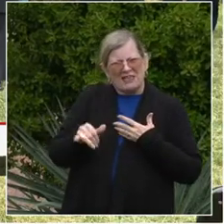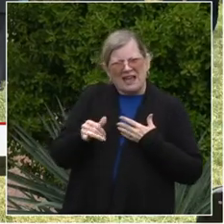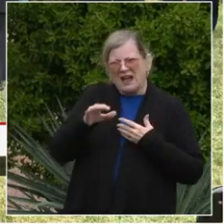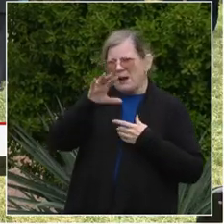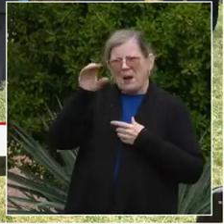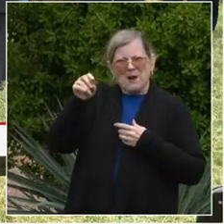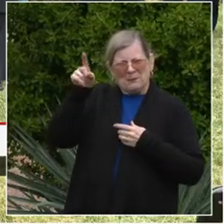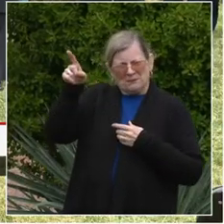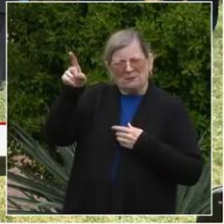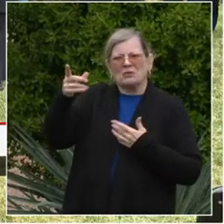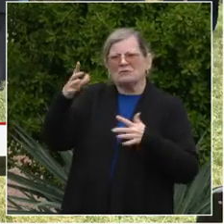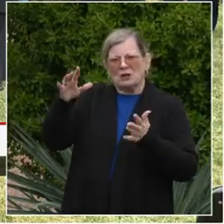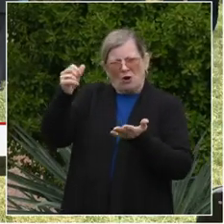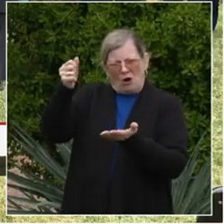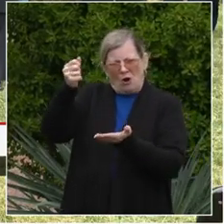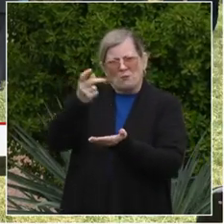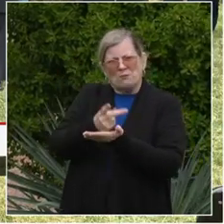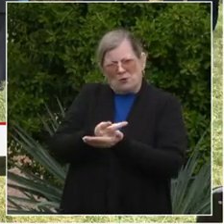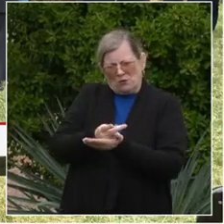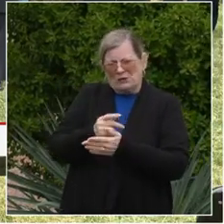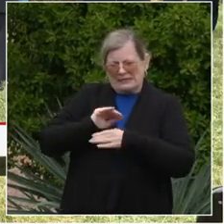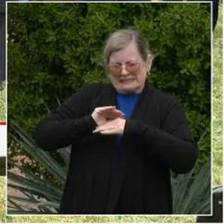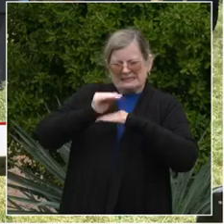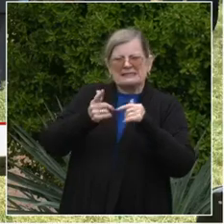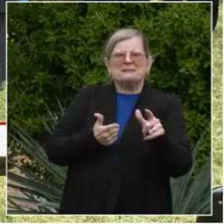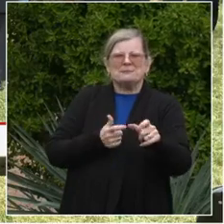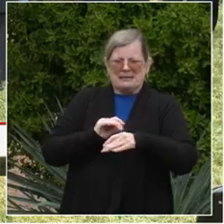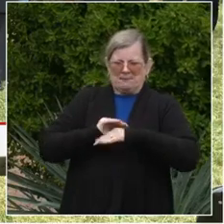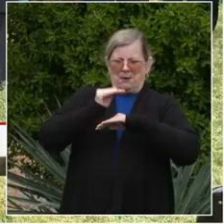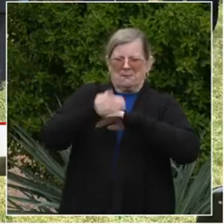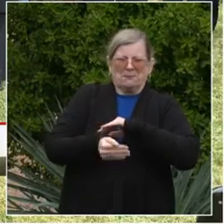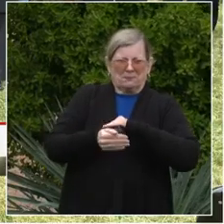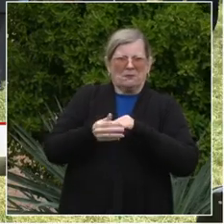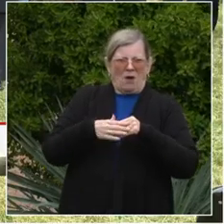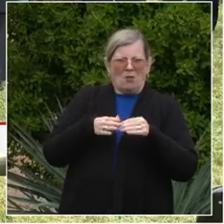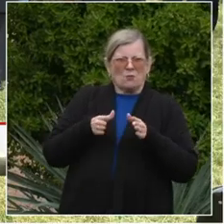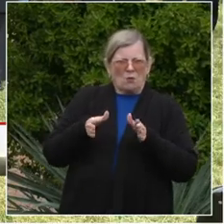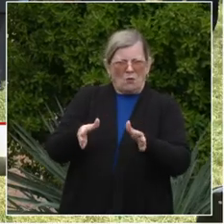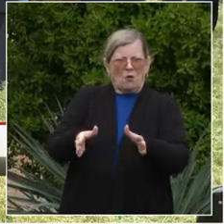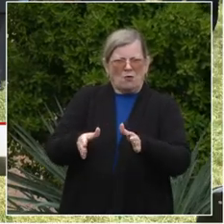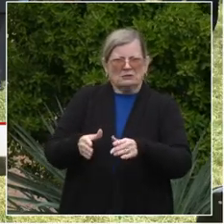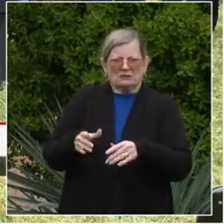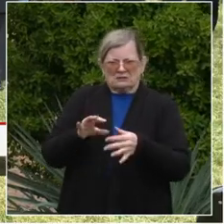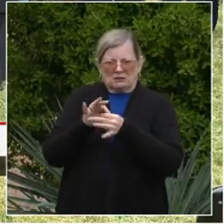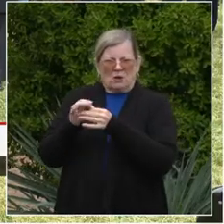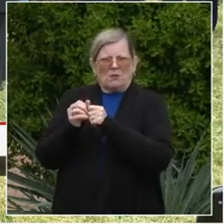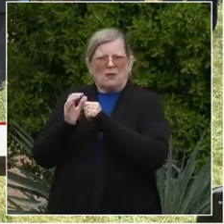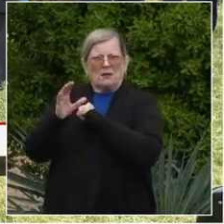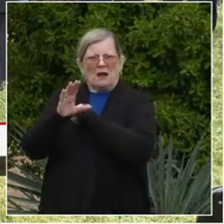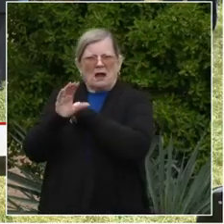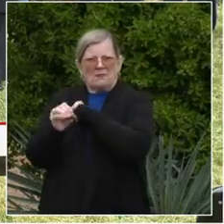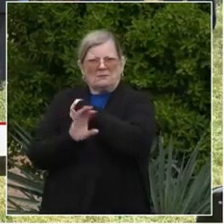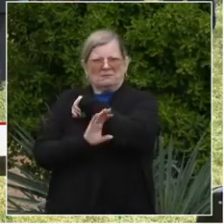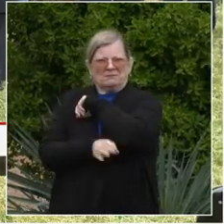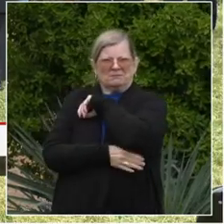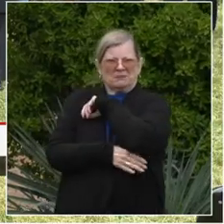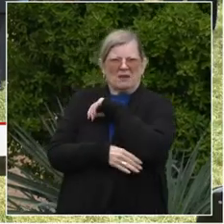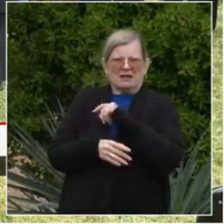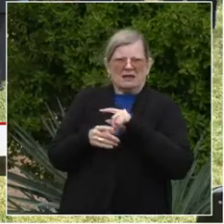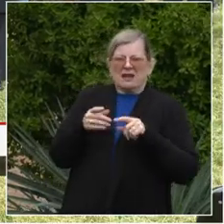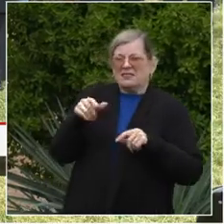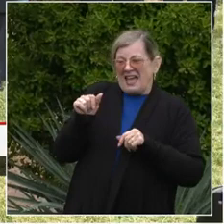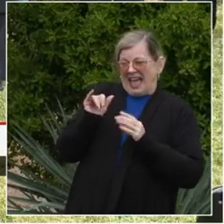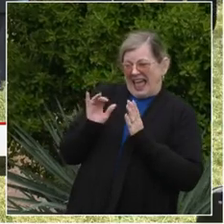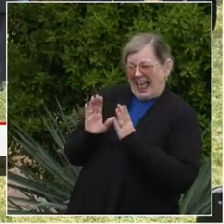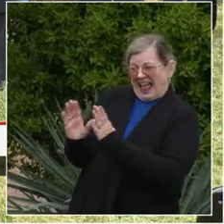which I understand, but these alleyways where are you get the trash. Yes. Okay. These alleyways are just a little bit different. And I mean, somebody's